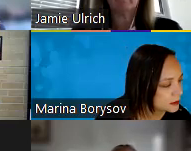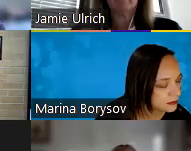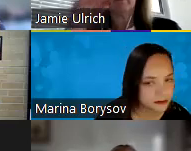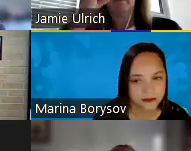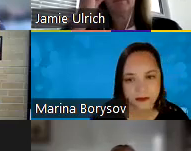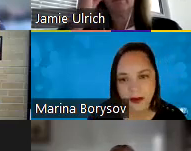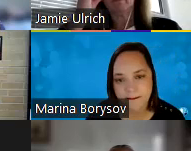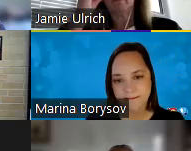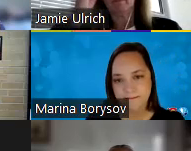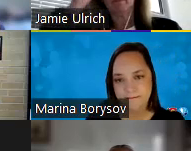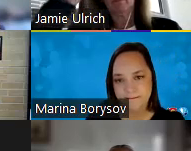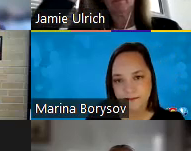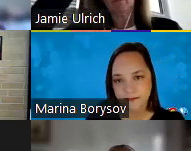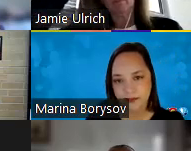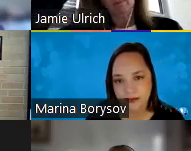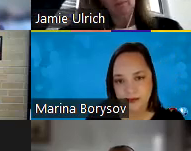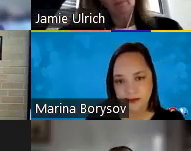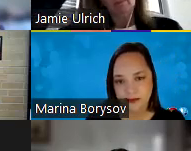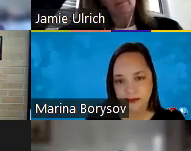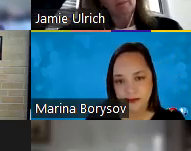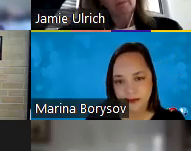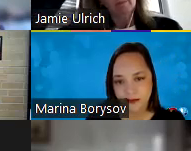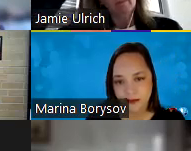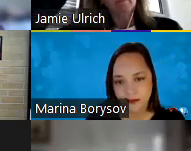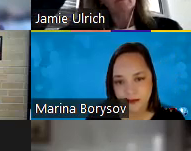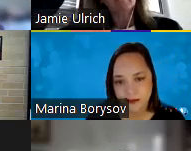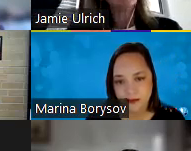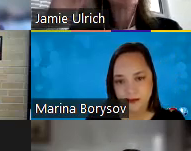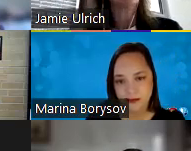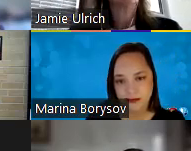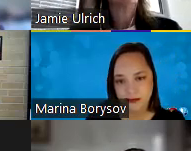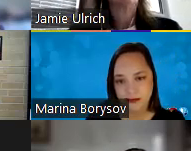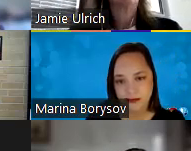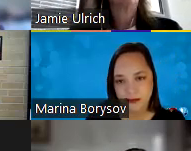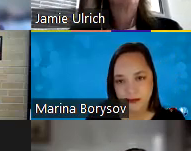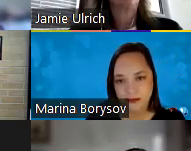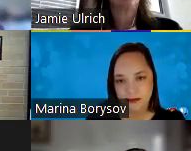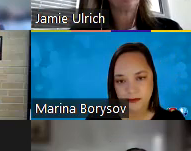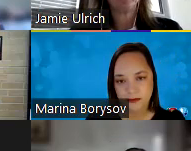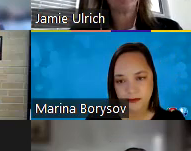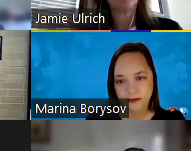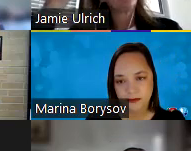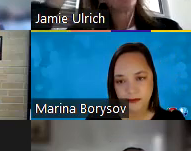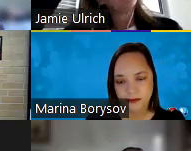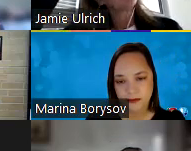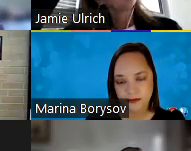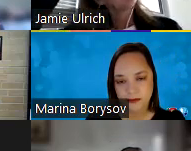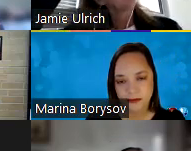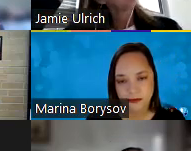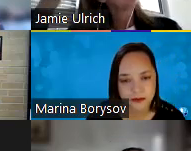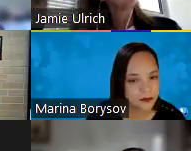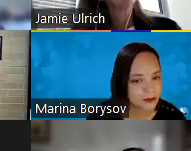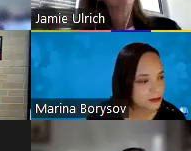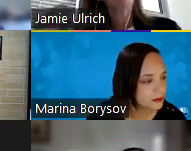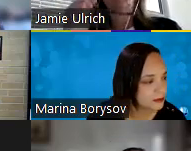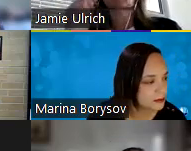All council members are able to unmute. Please raise your hand to acknowledge prior to speaking, and please identify yourself. The Q&A feature is